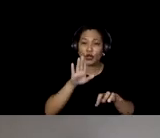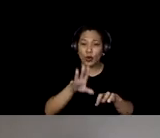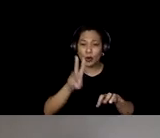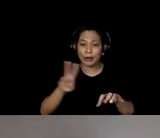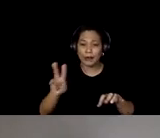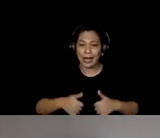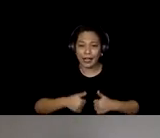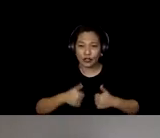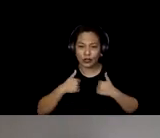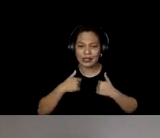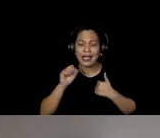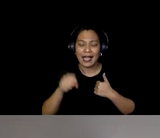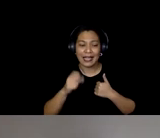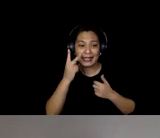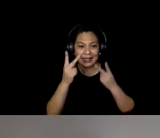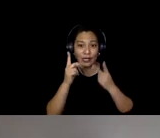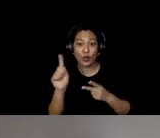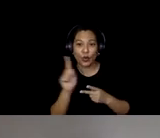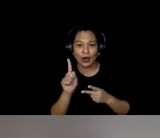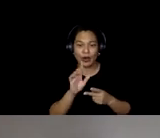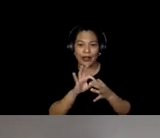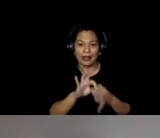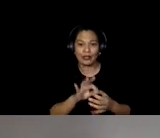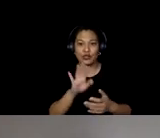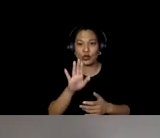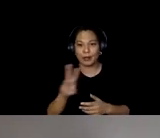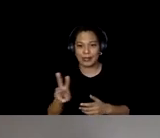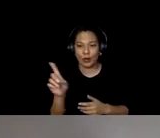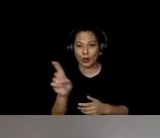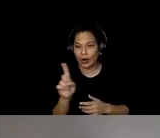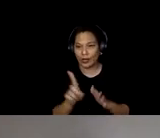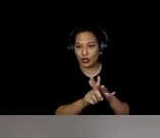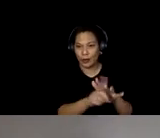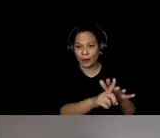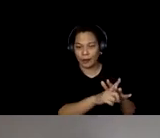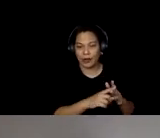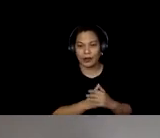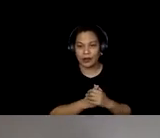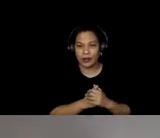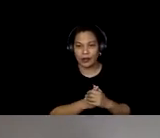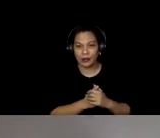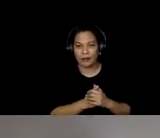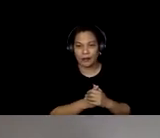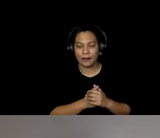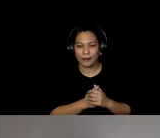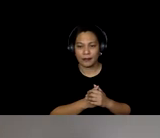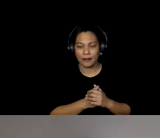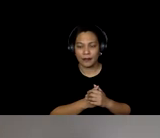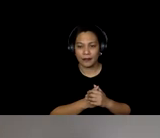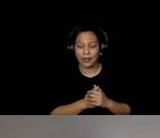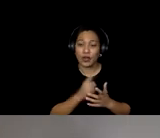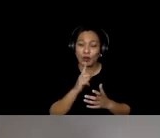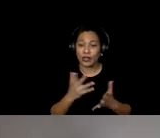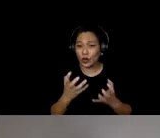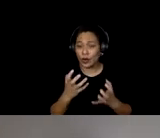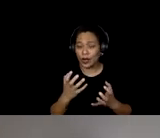what websites your links are on. And one of the reasons that exists is because you want to see if